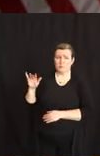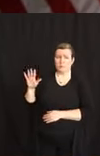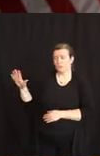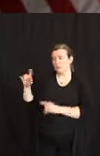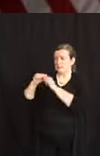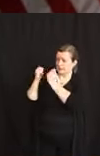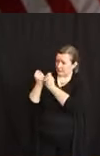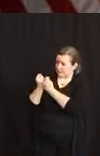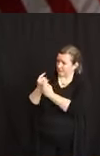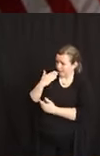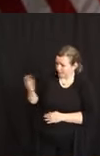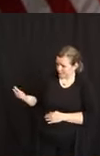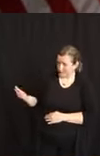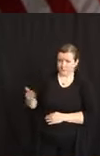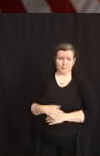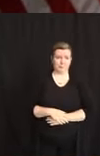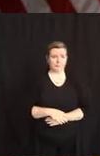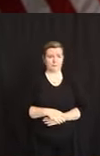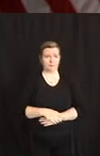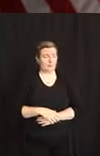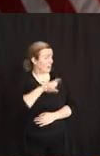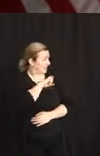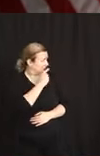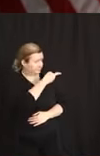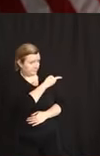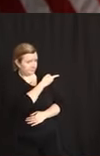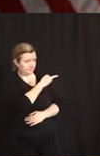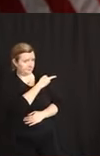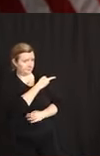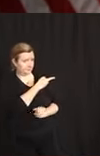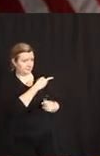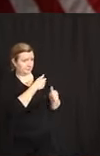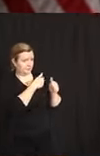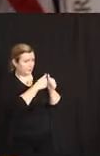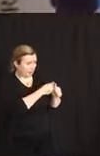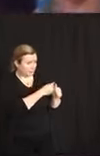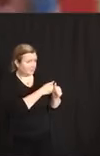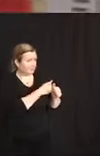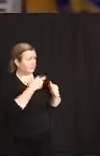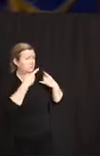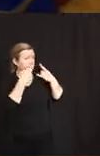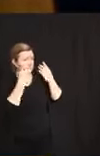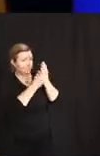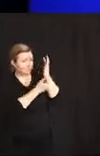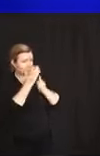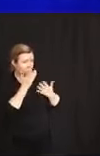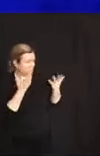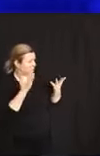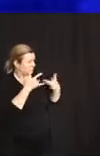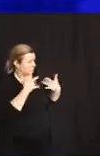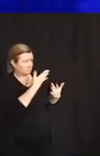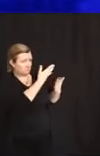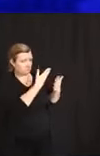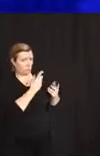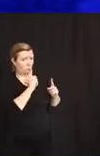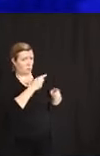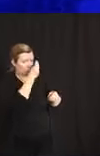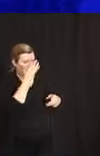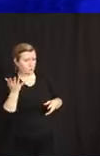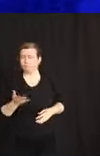you on compliance, PPE, infrastructure, as you wish? Thank you. Yes, sir. Thanks, Governor. With regards to